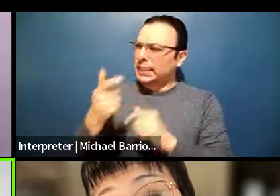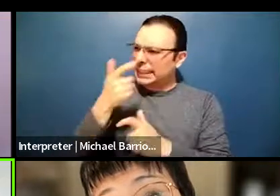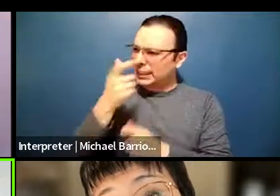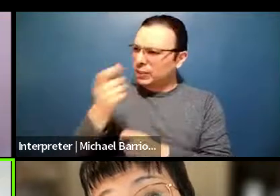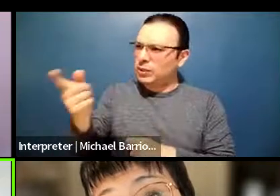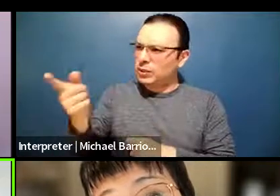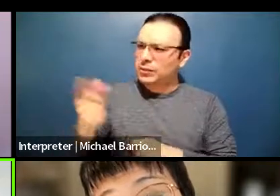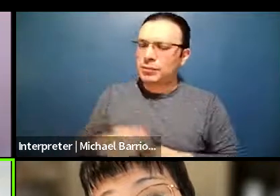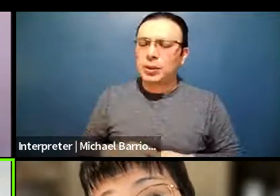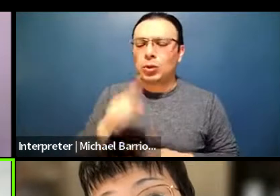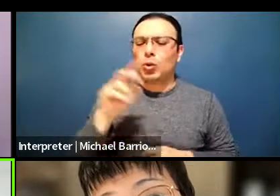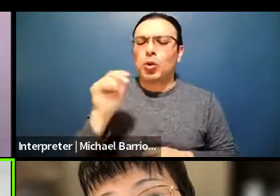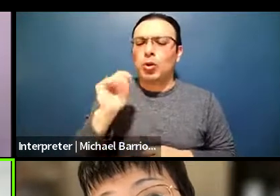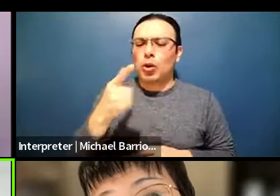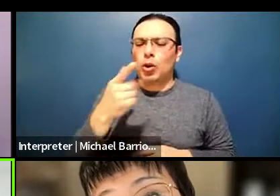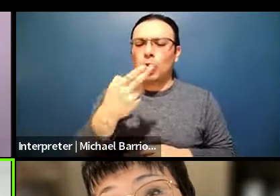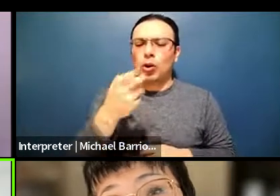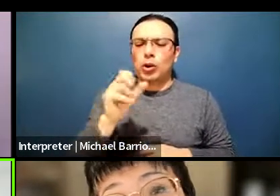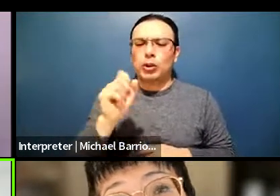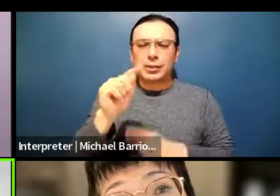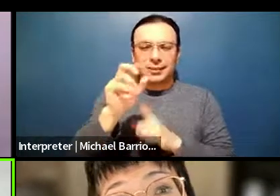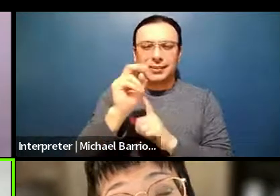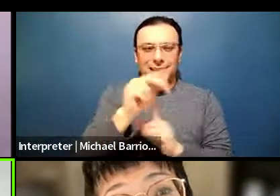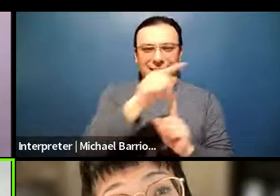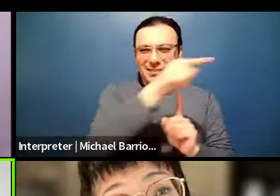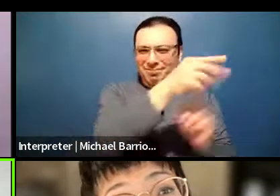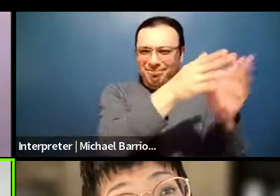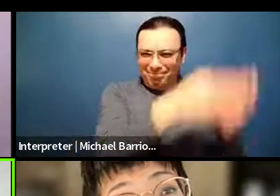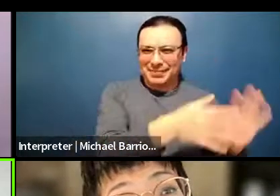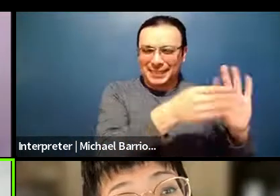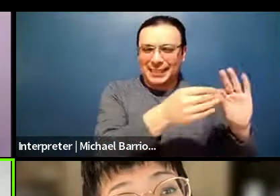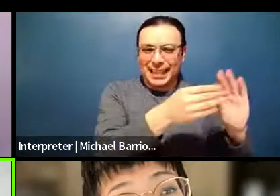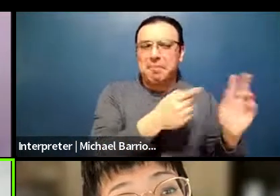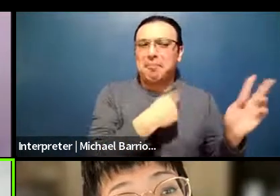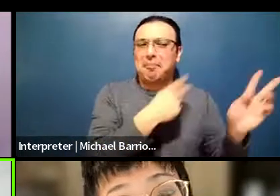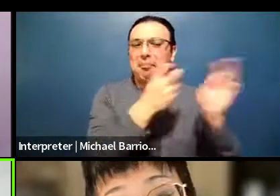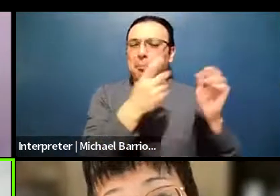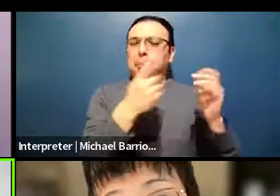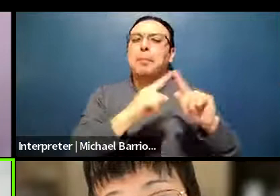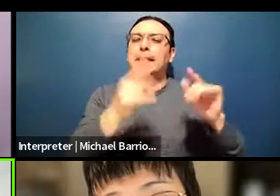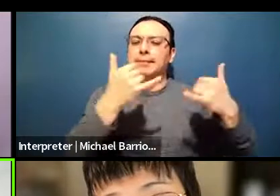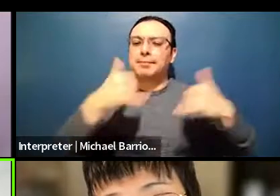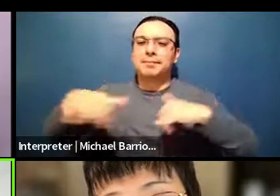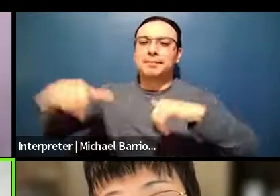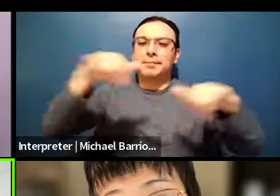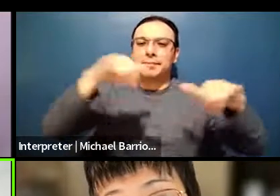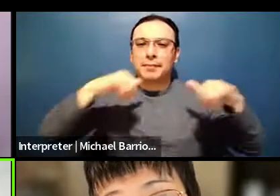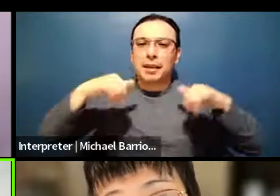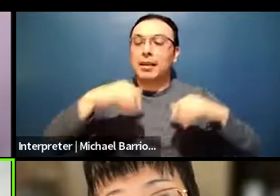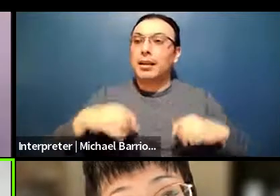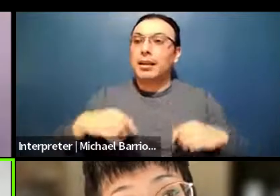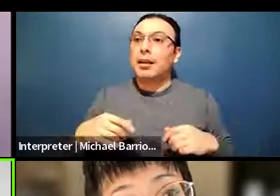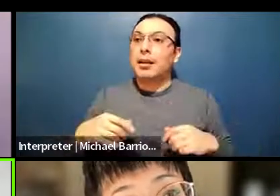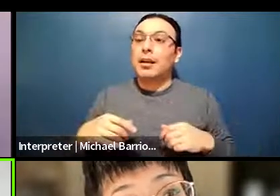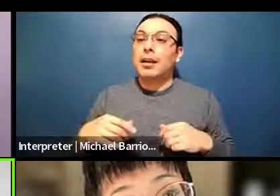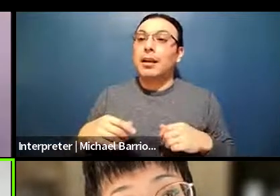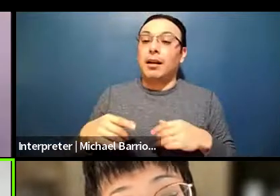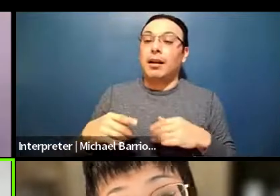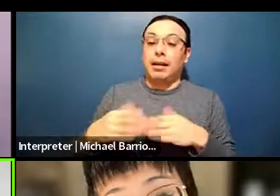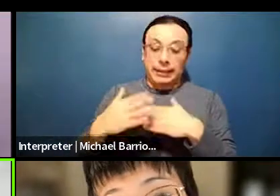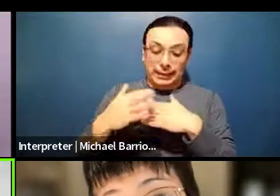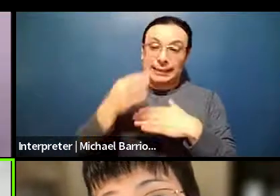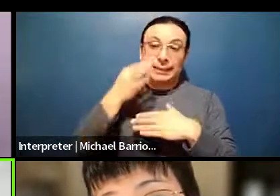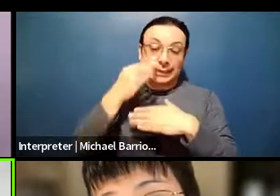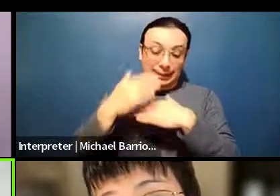Neale Hurston, but it's I think a general Black community saying that not all skin folk are kinfolk, right? So like the people who look